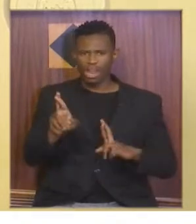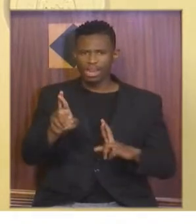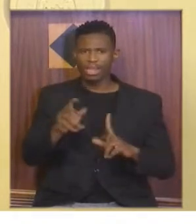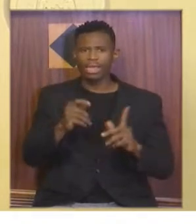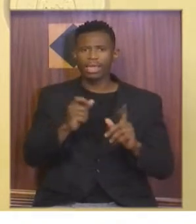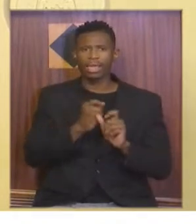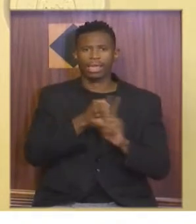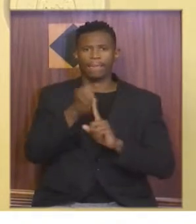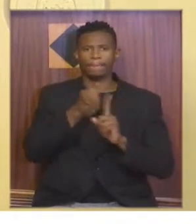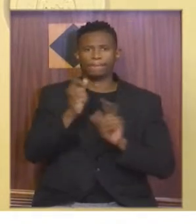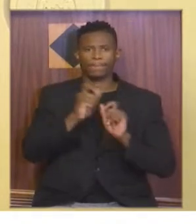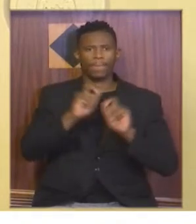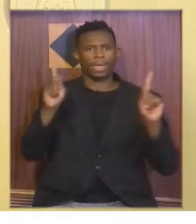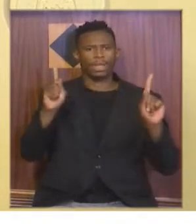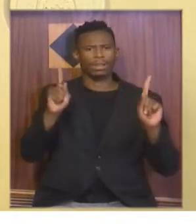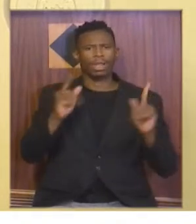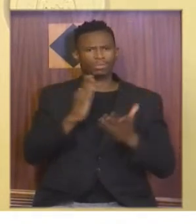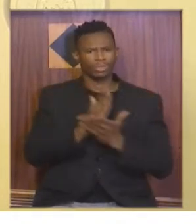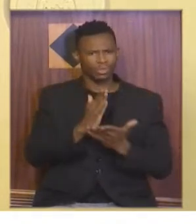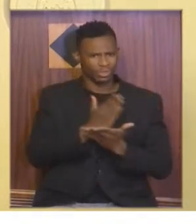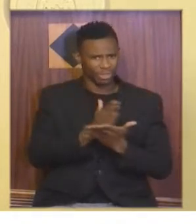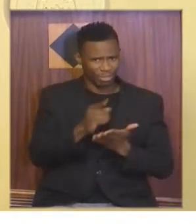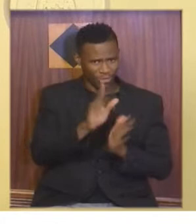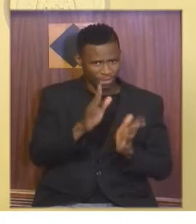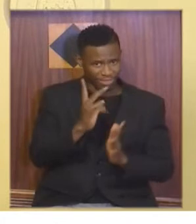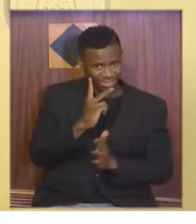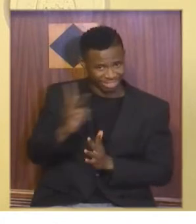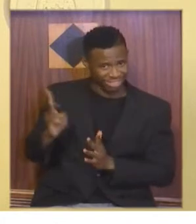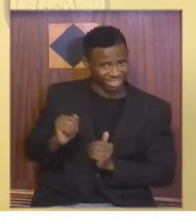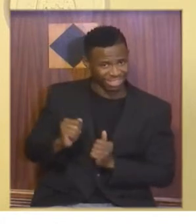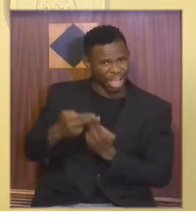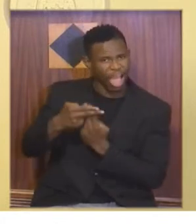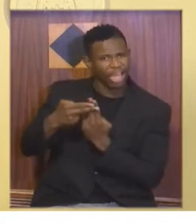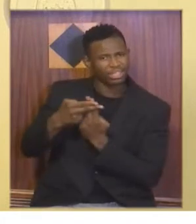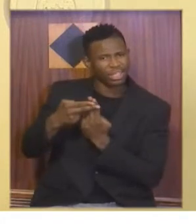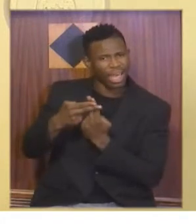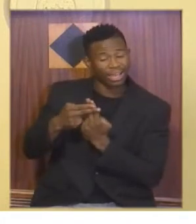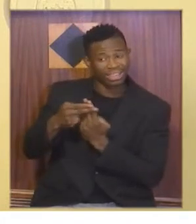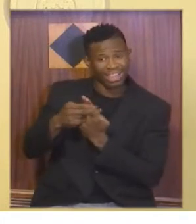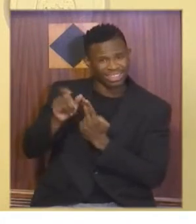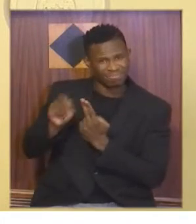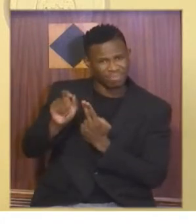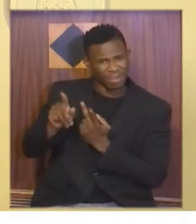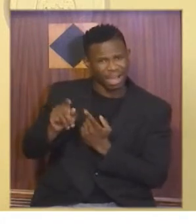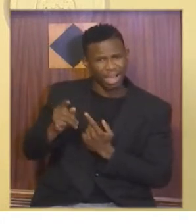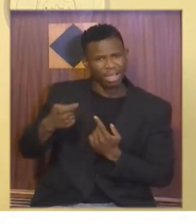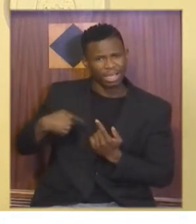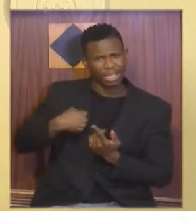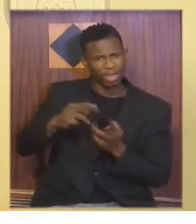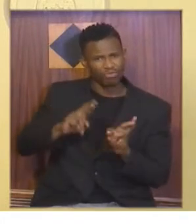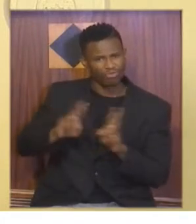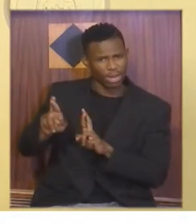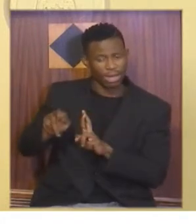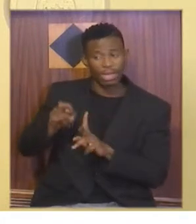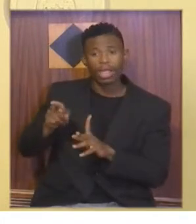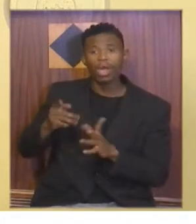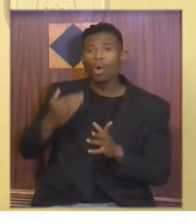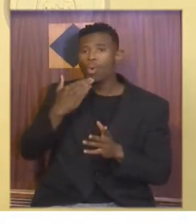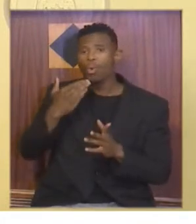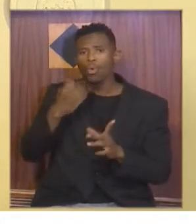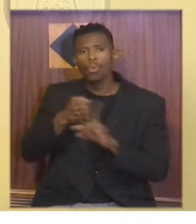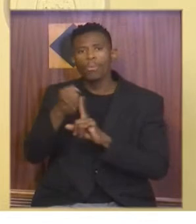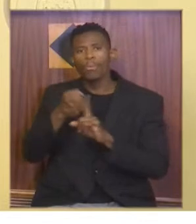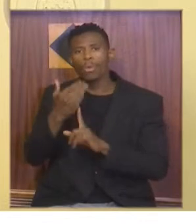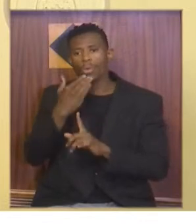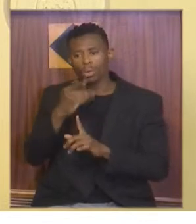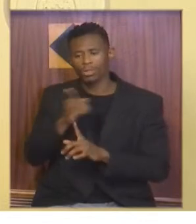This campaign includes messages developed by young people and focuses on making the case